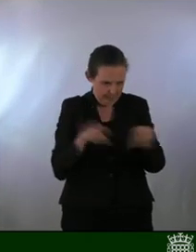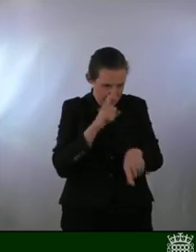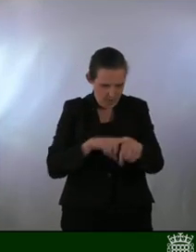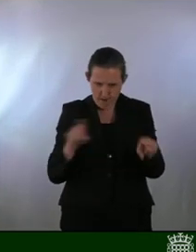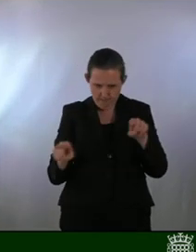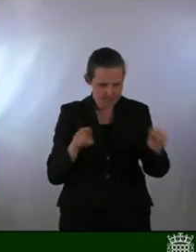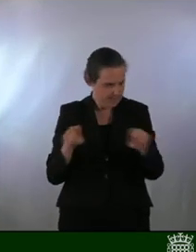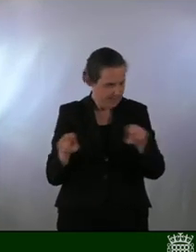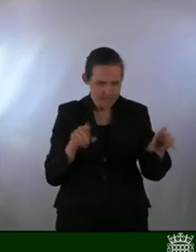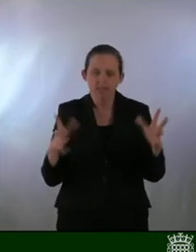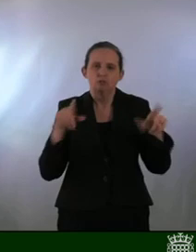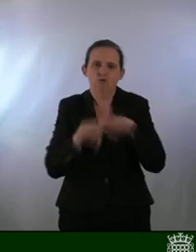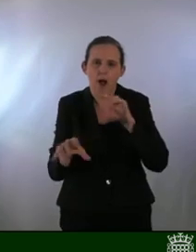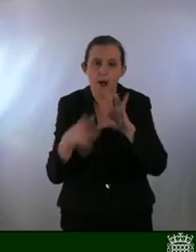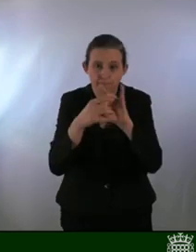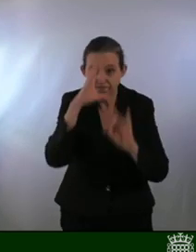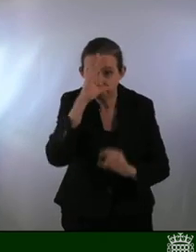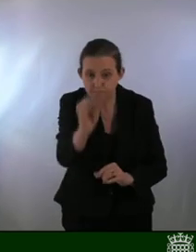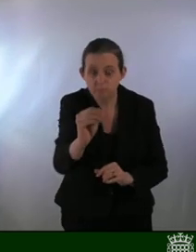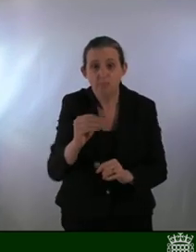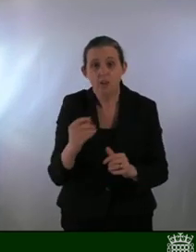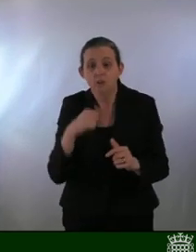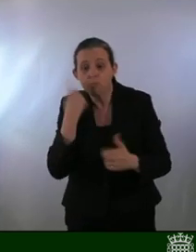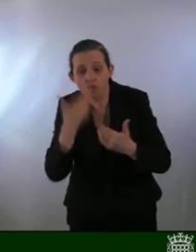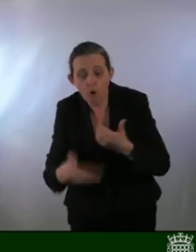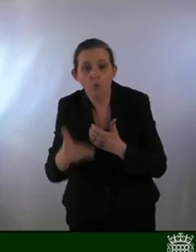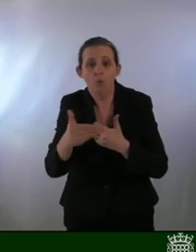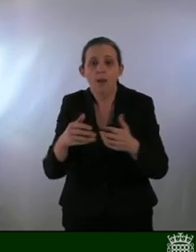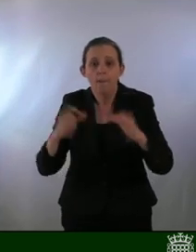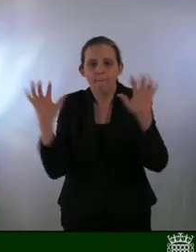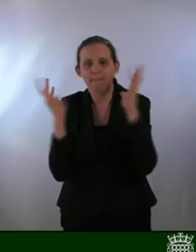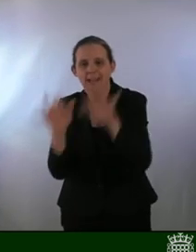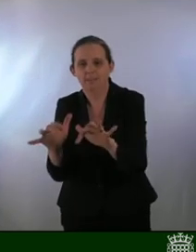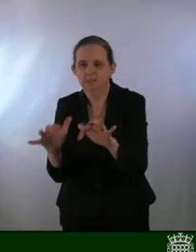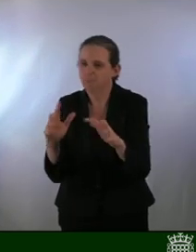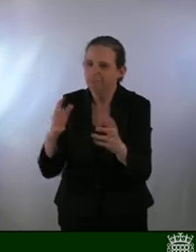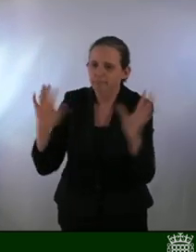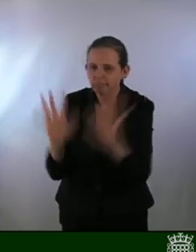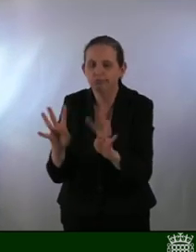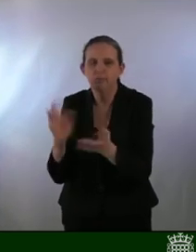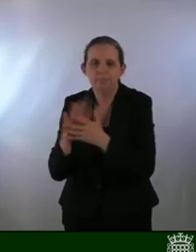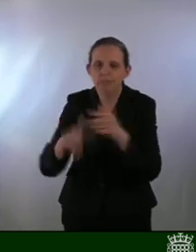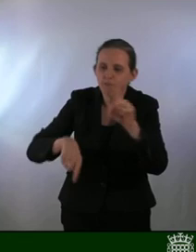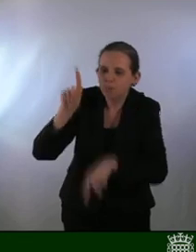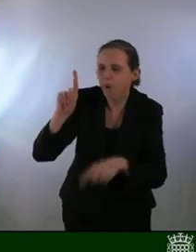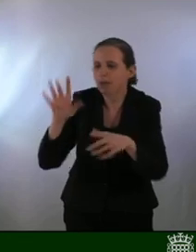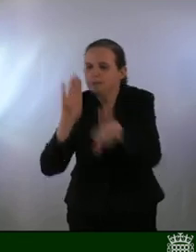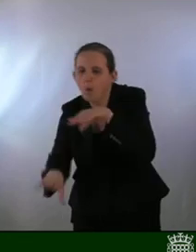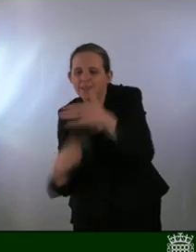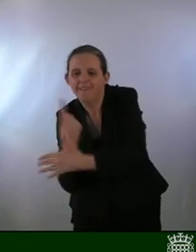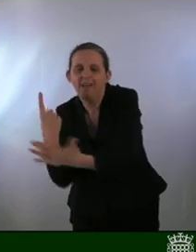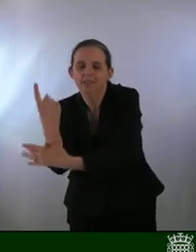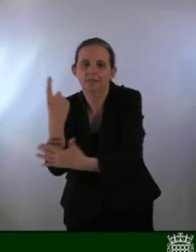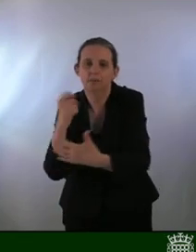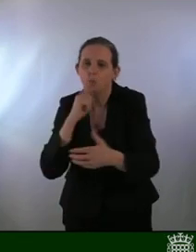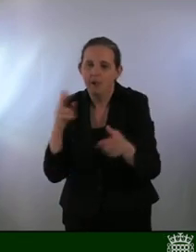low, from tomorrow we will be withdrawing our support for mass gatherings. This will free up critical workers we need to deal